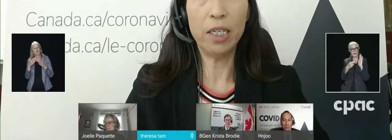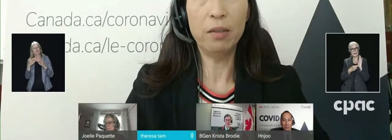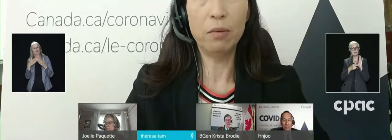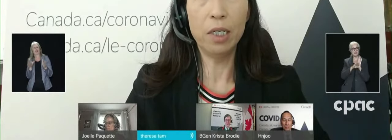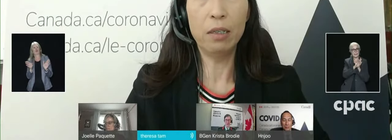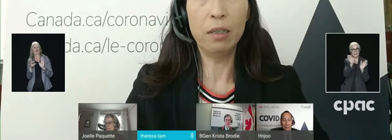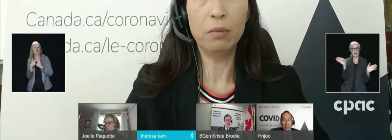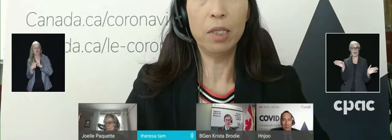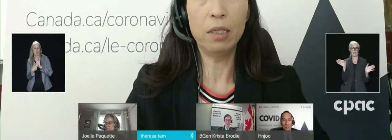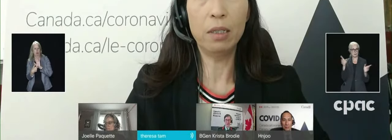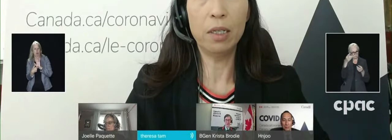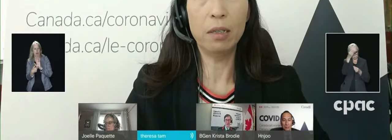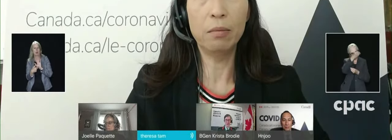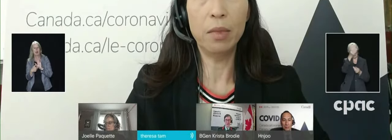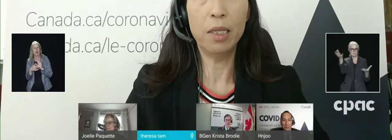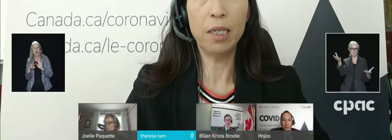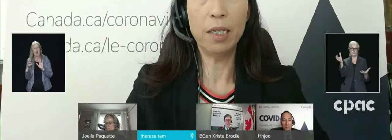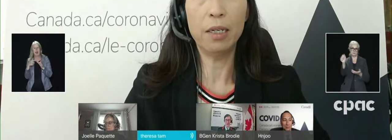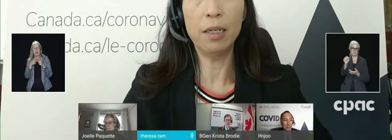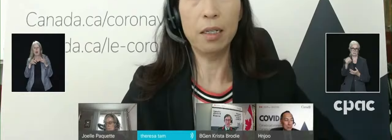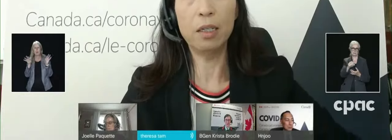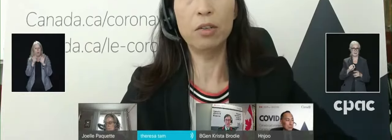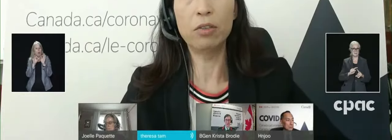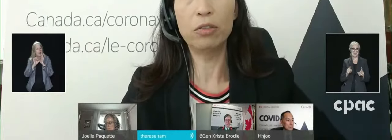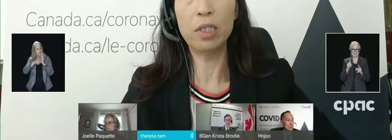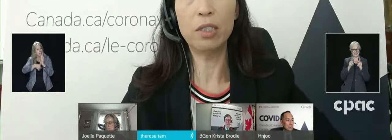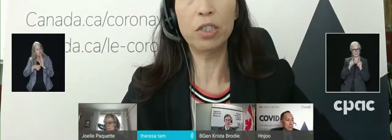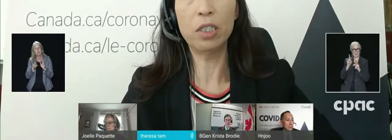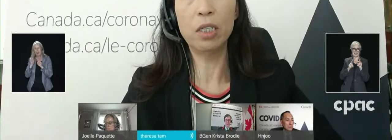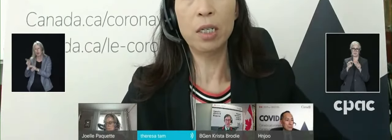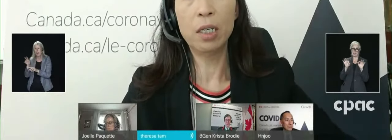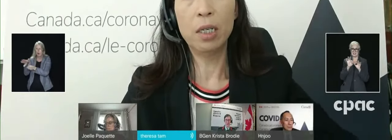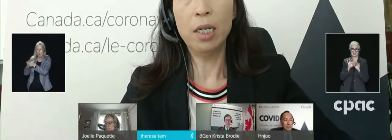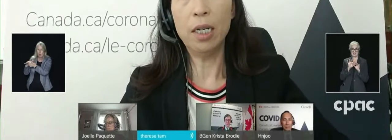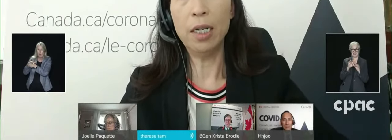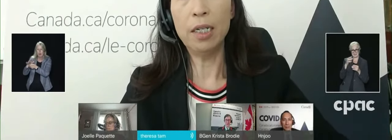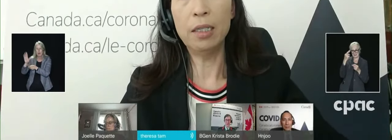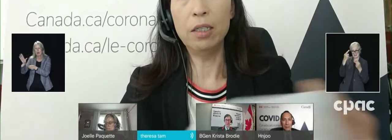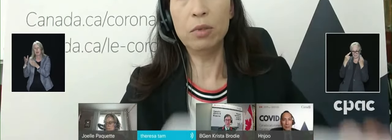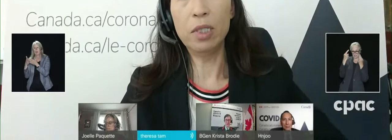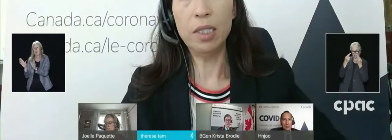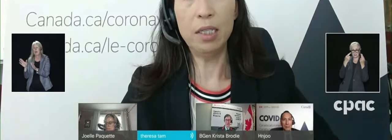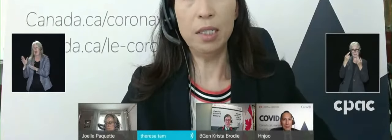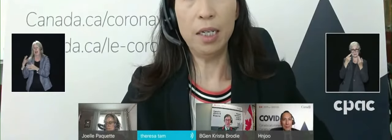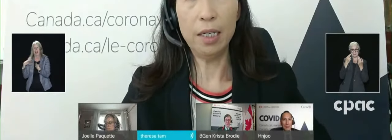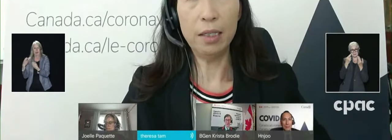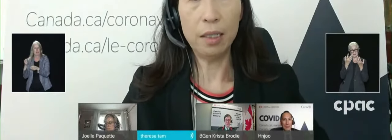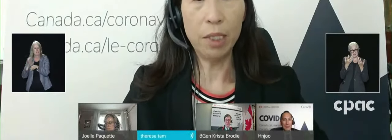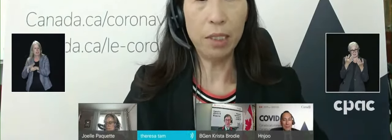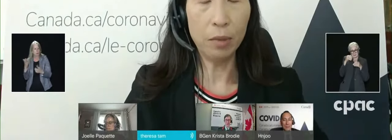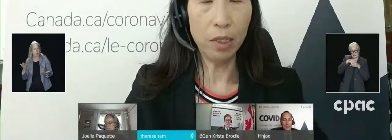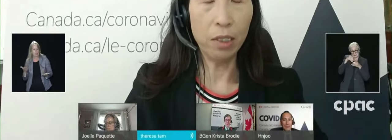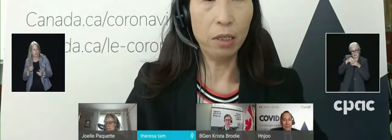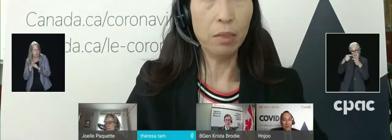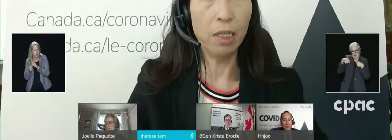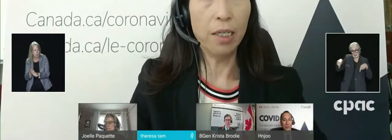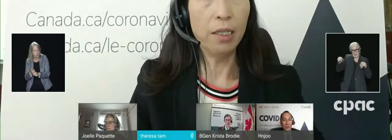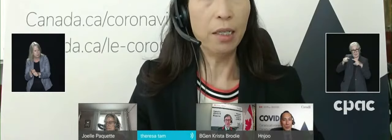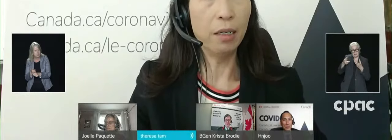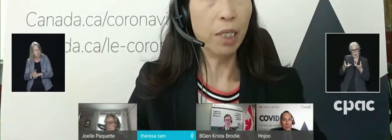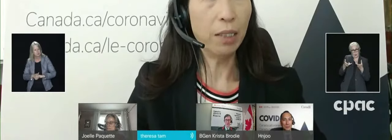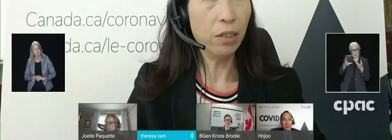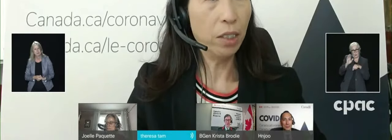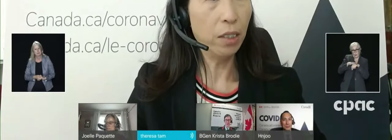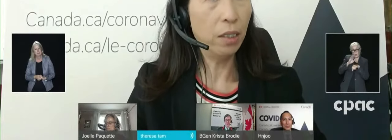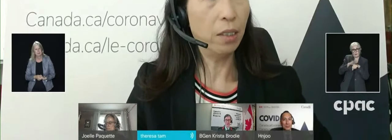then check in with their local jurisdiction. And you will see that, I mean, some of the top